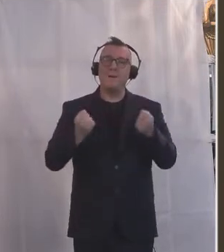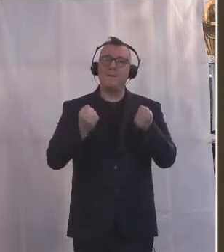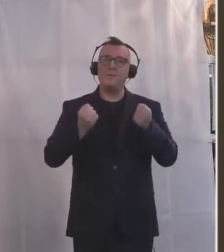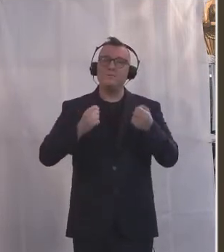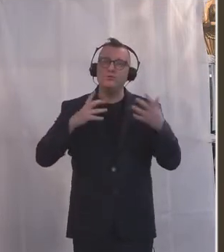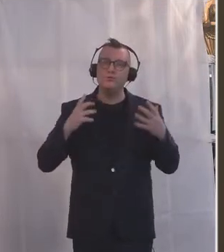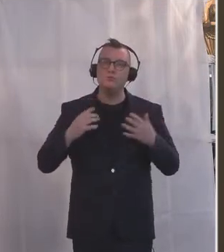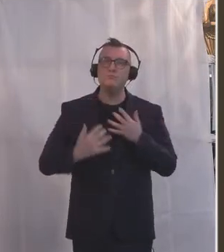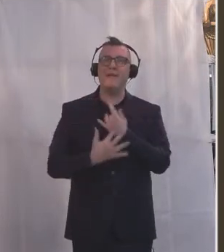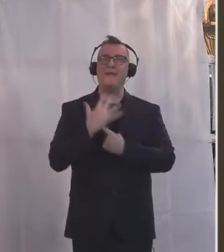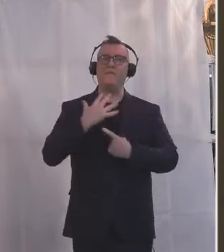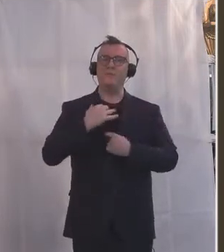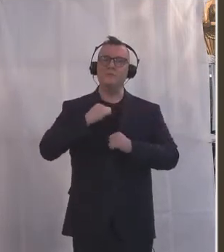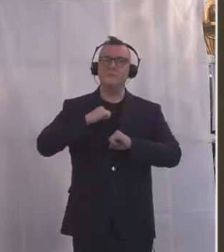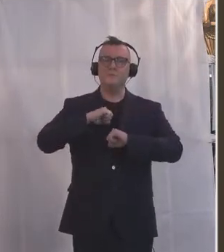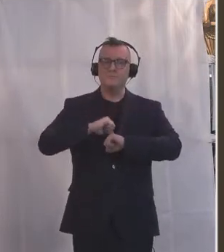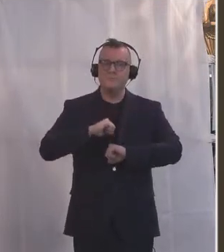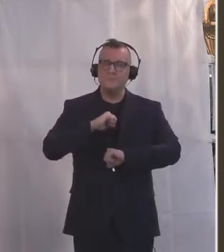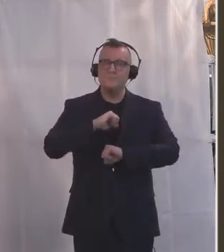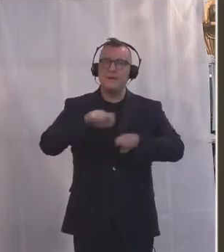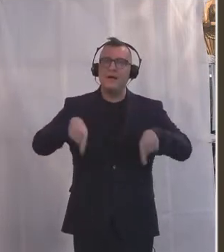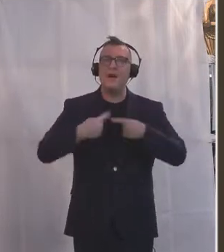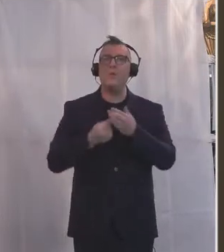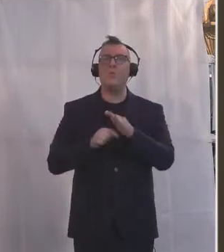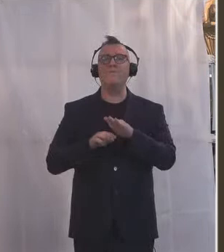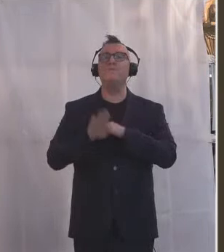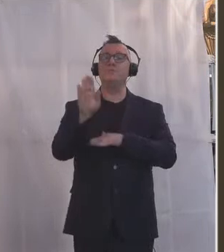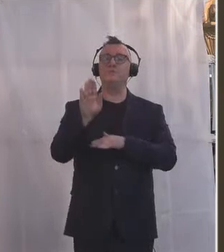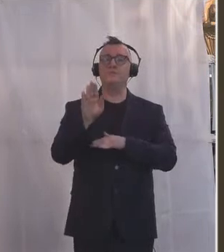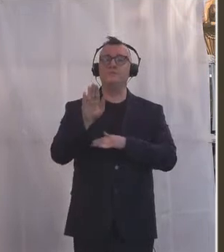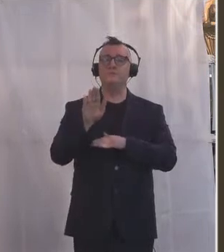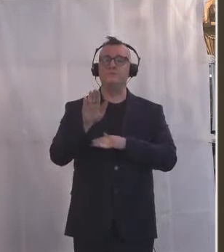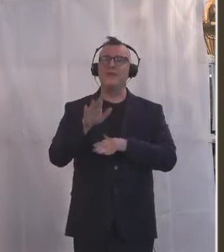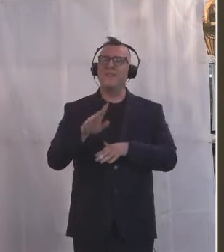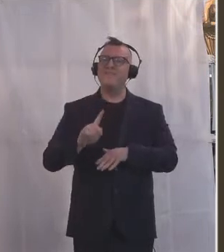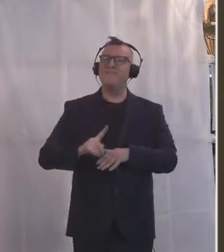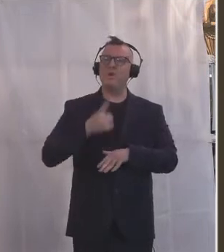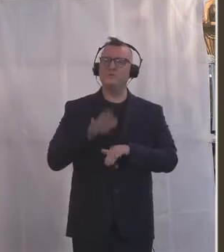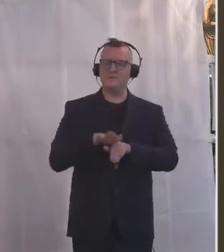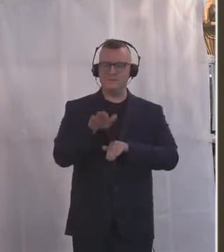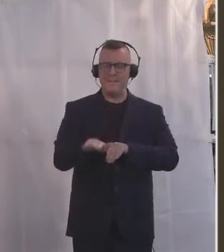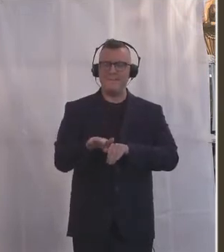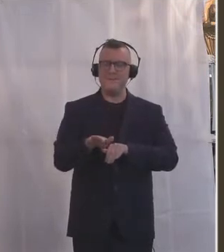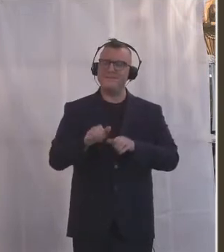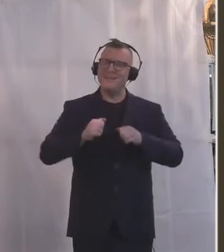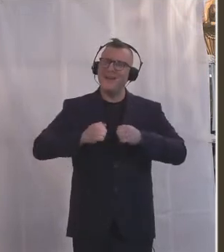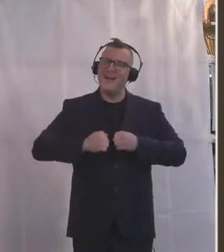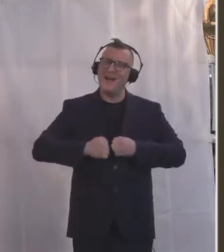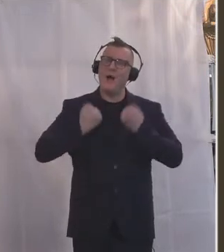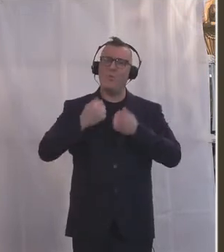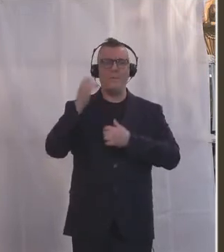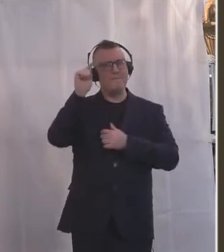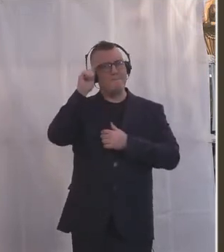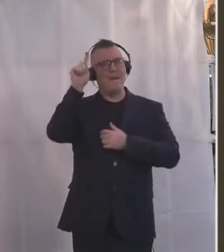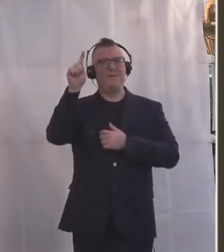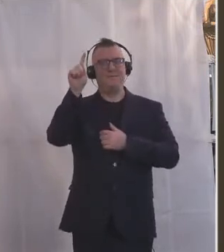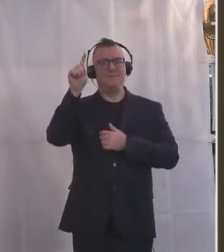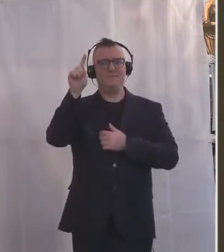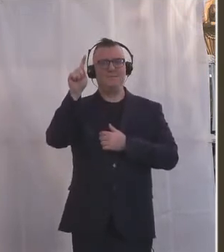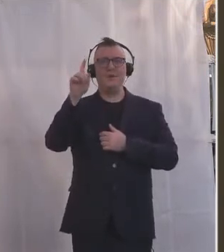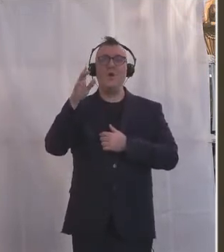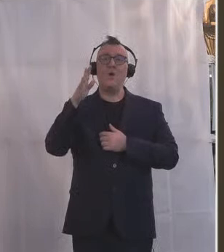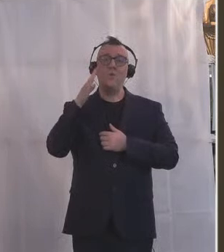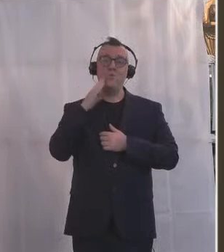own destiny. And it all starts with our mindset. When we choose to innovate on that system we call our minds, we